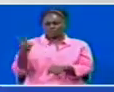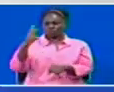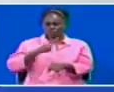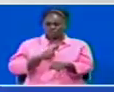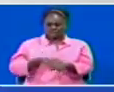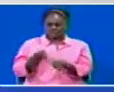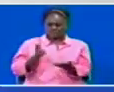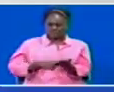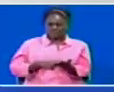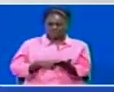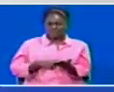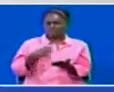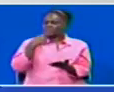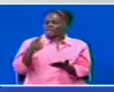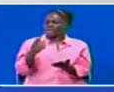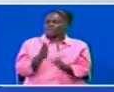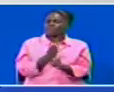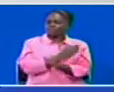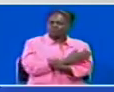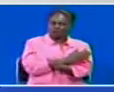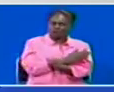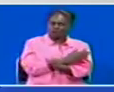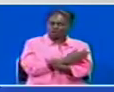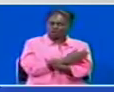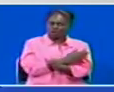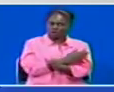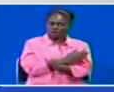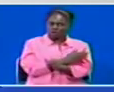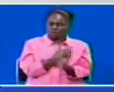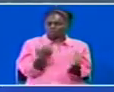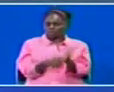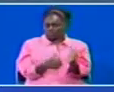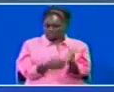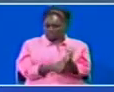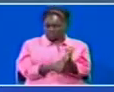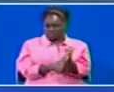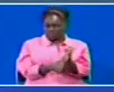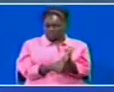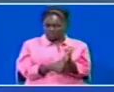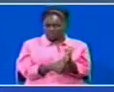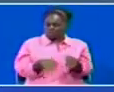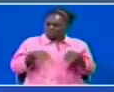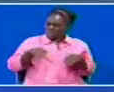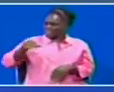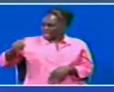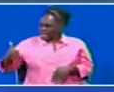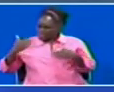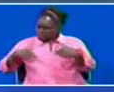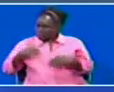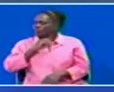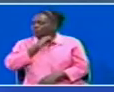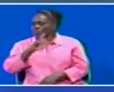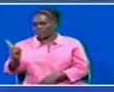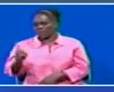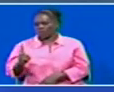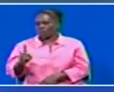they should in advance tell us that this is the problem. If it is them coming to tell us, rather than waiting for other people to mention